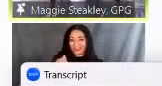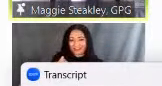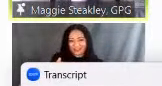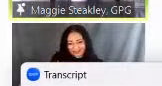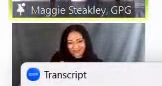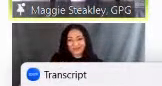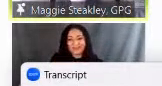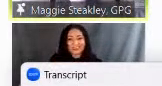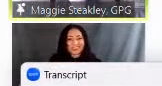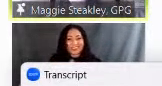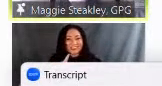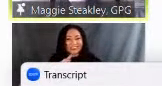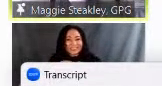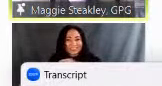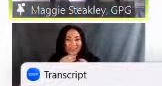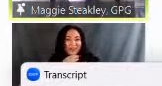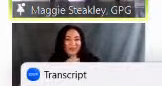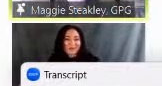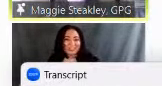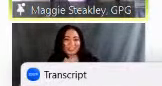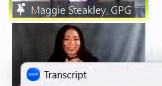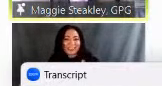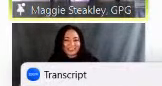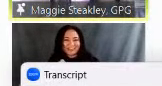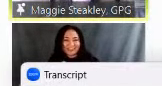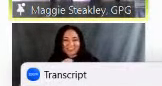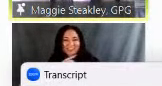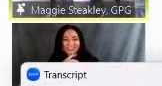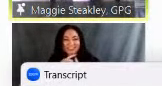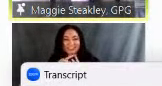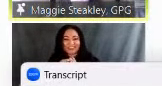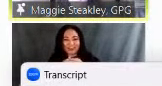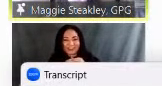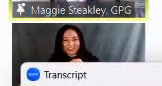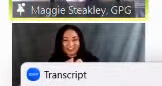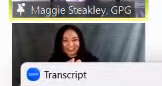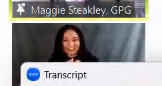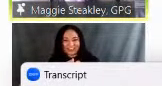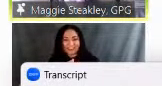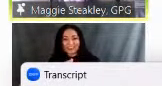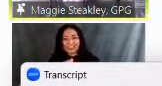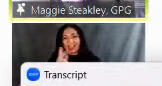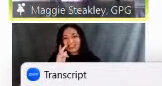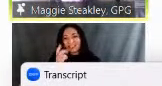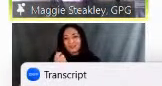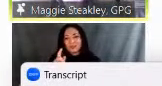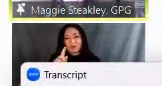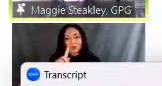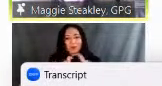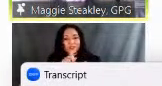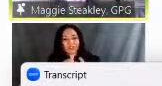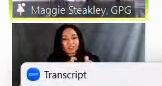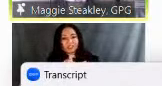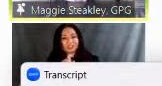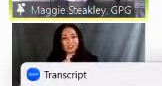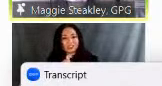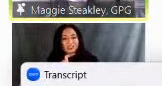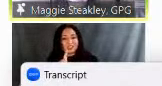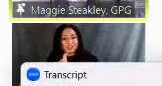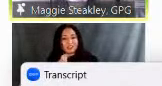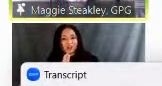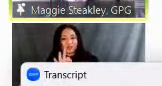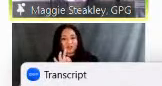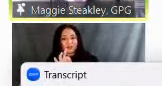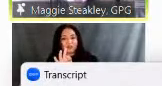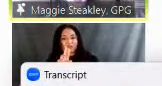Data wish lists that we can start to build together. And I see a couple questions coming in for you, Dr. Fuller, on discourse.